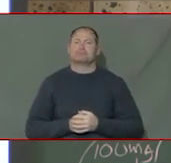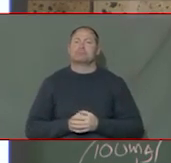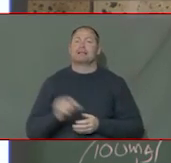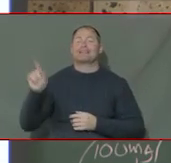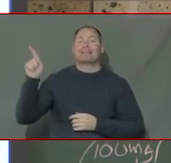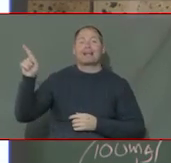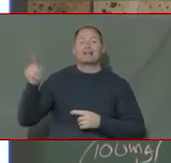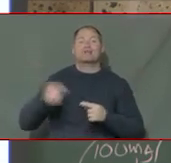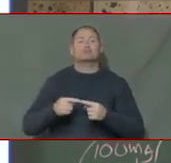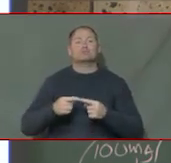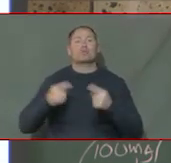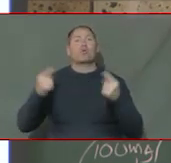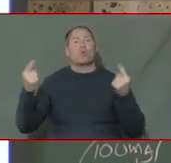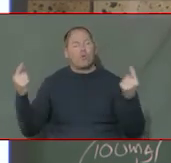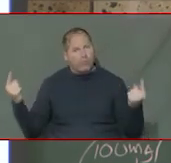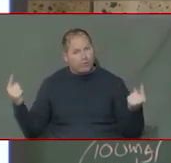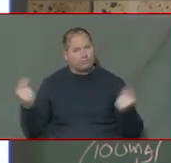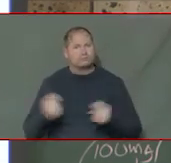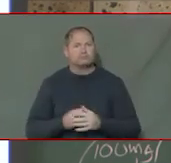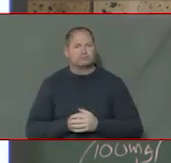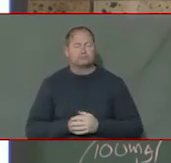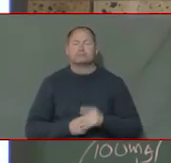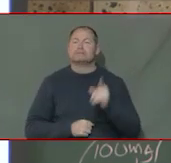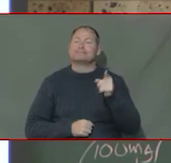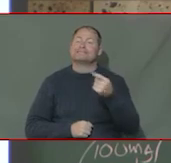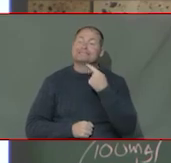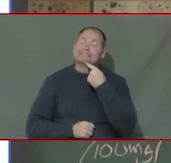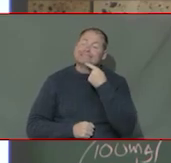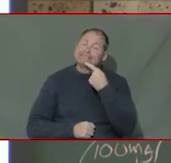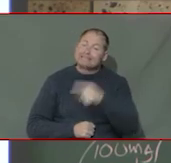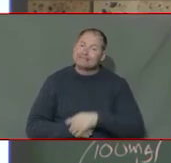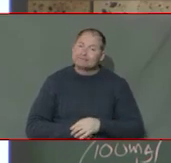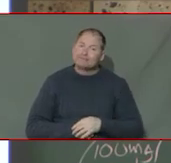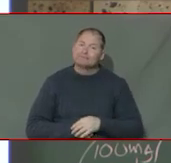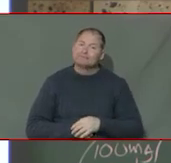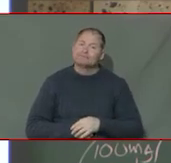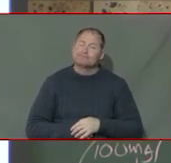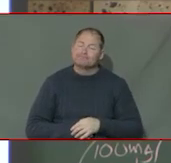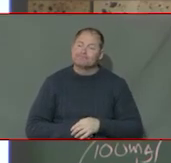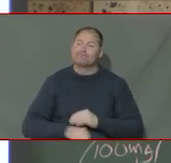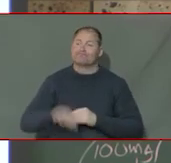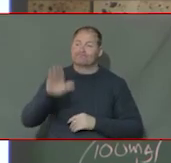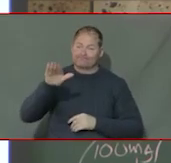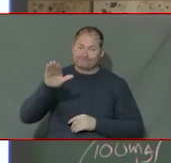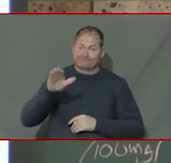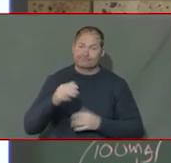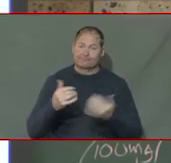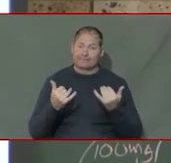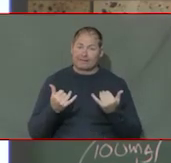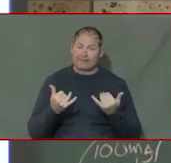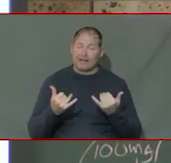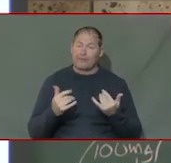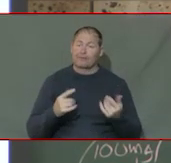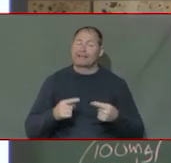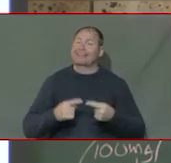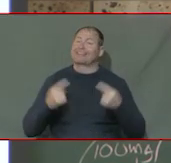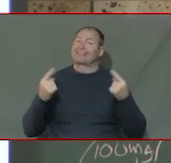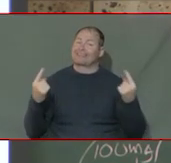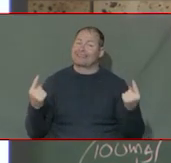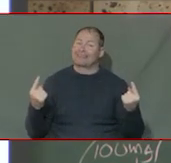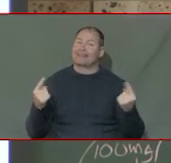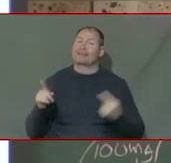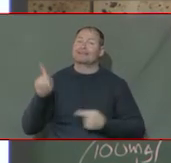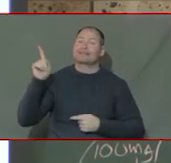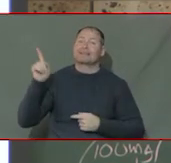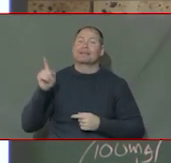is the opposite of insulin. So she says now, sir, now go for the opposite. What will